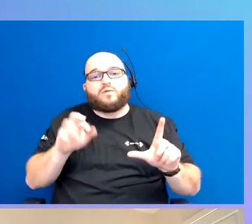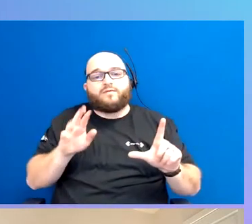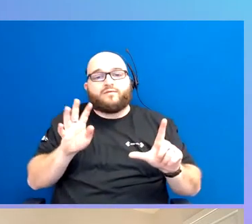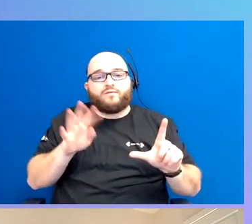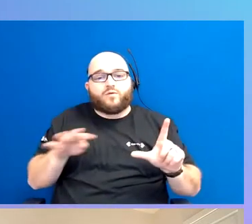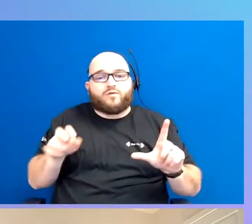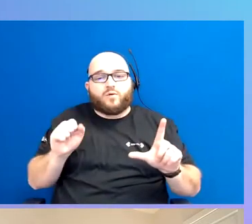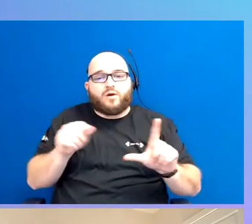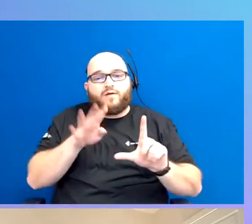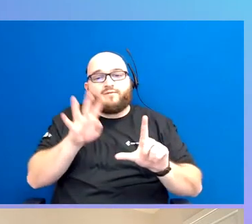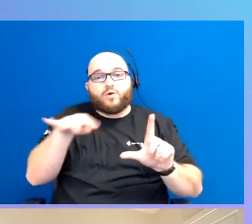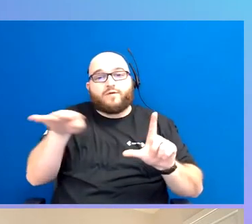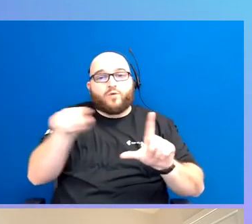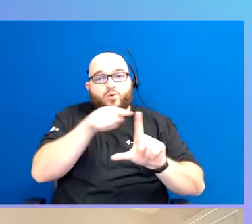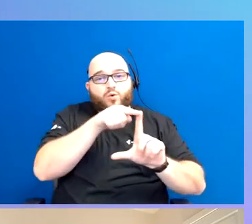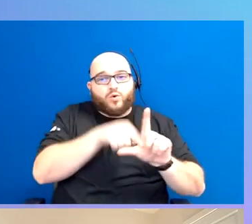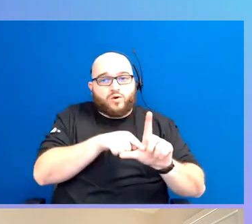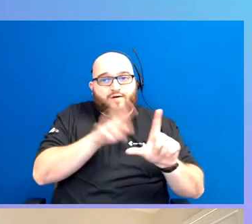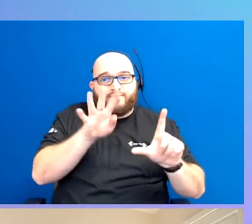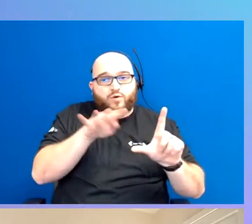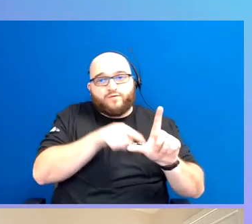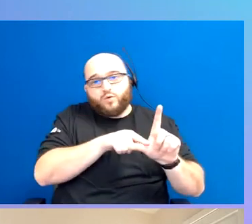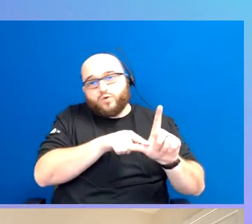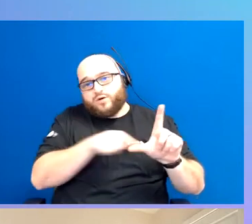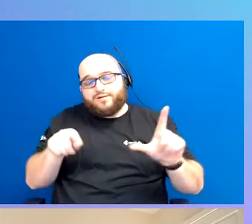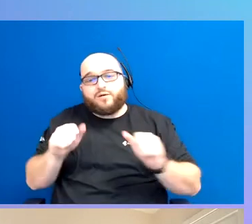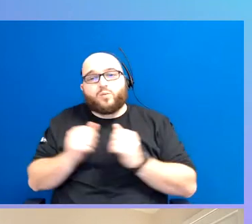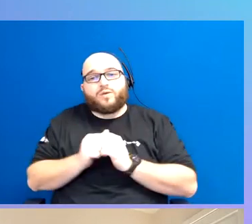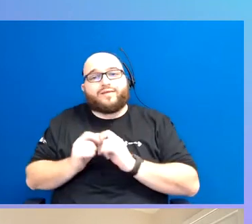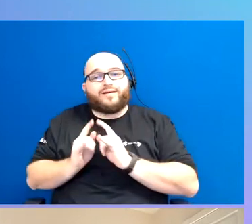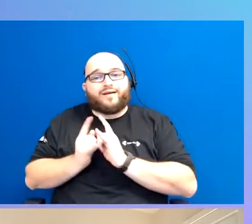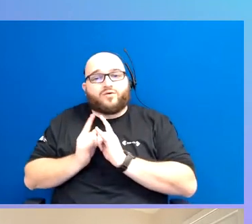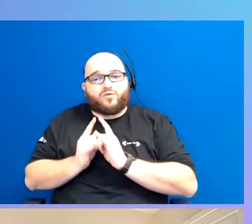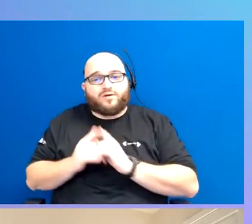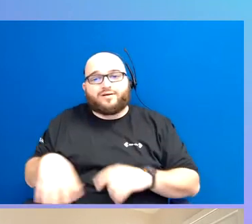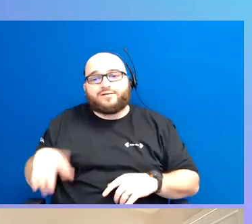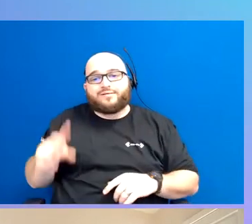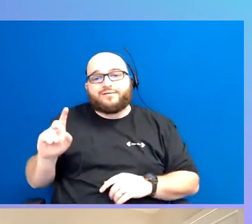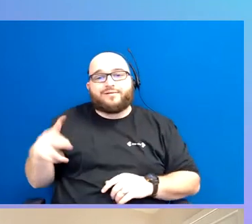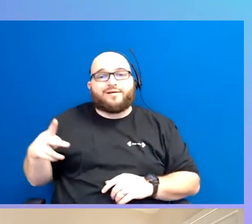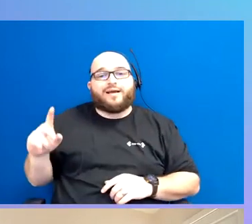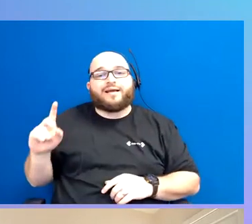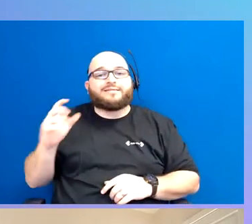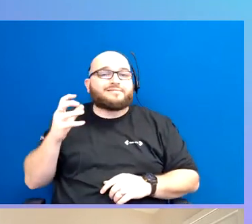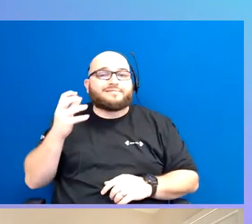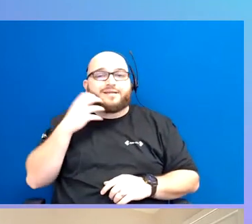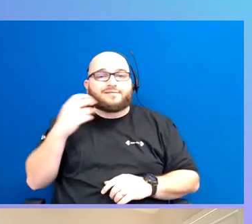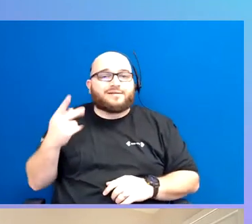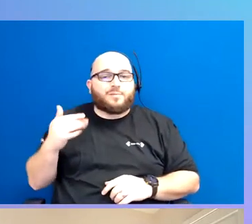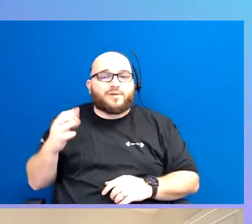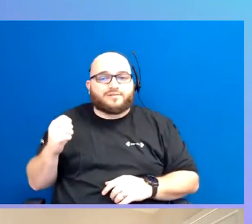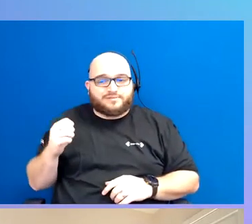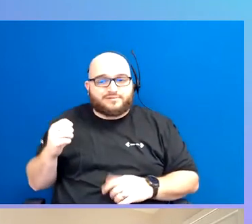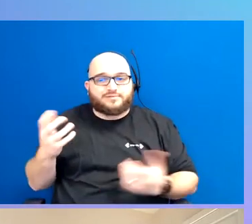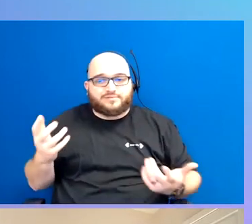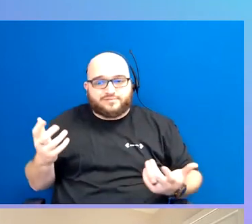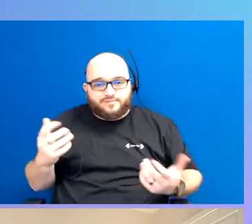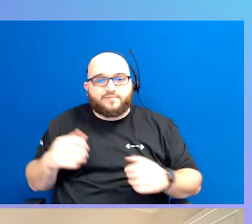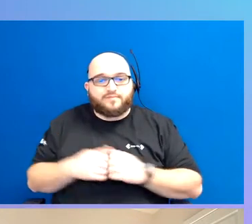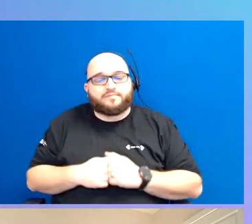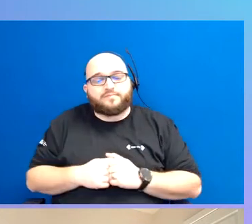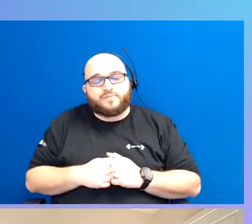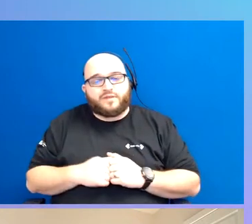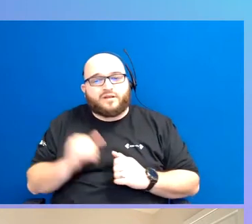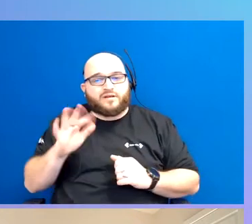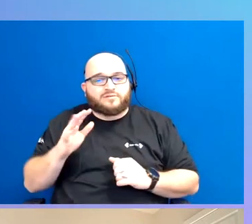points by 44 points, or speaking in Android terms, 44 density pixels by 44 density pixels. So